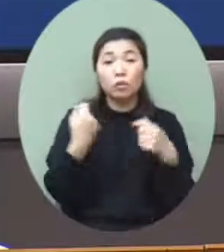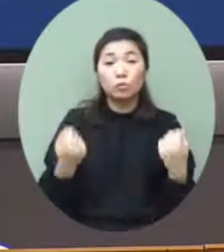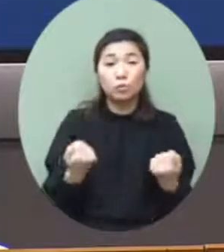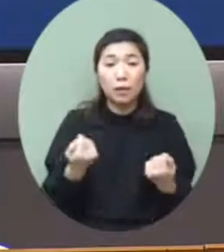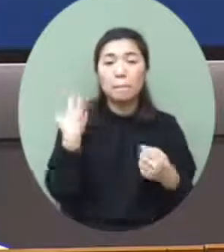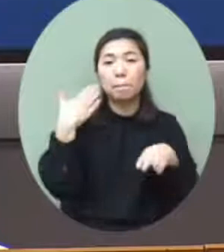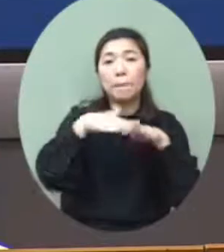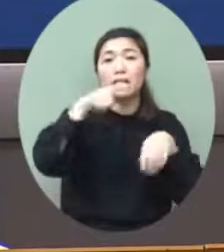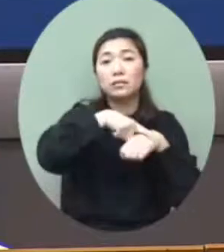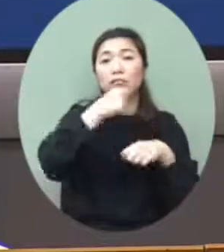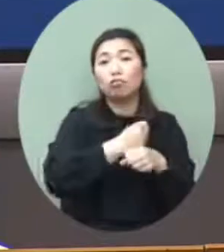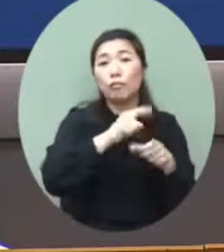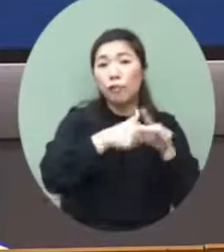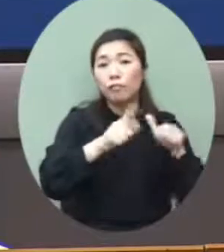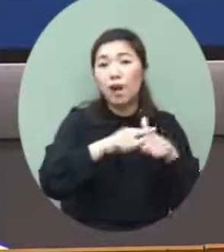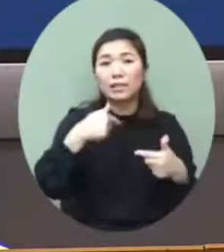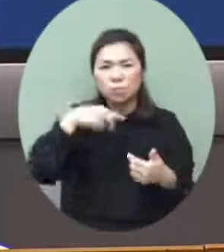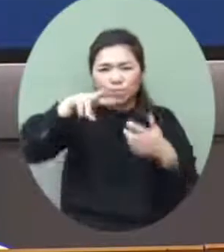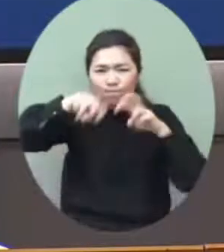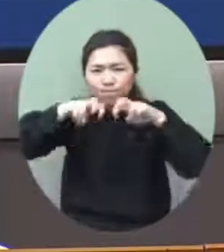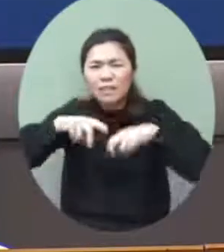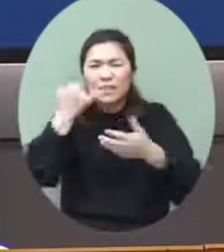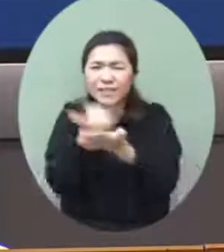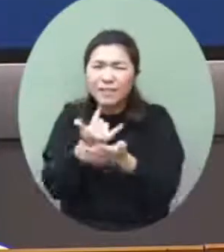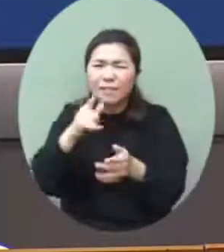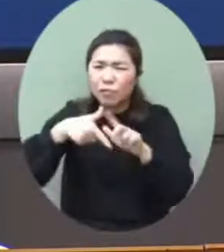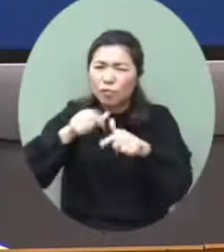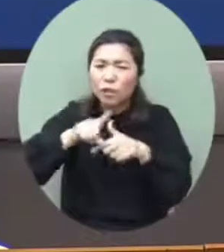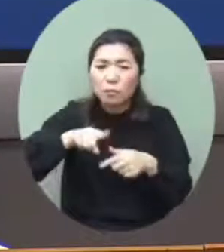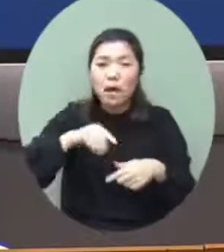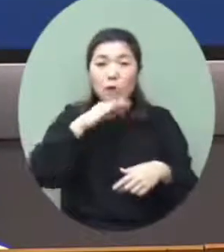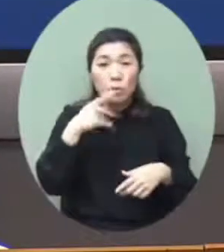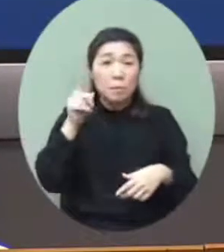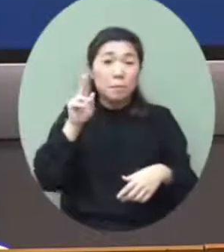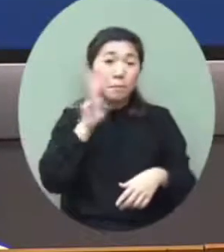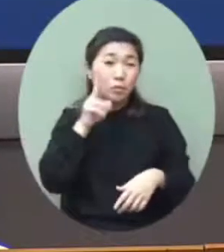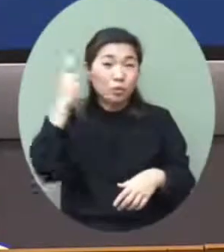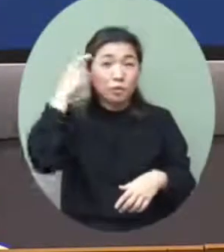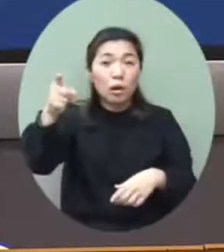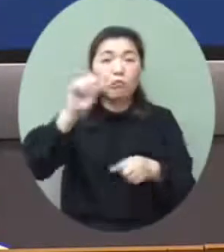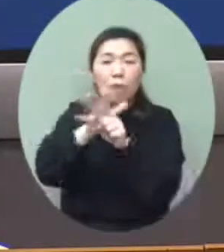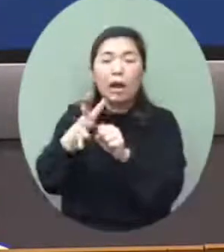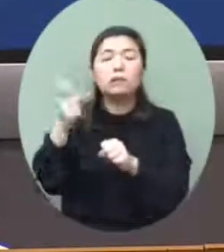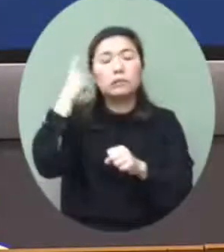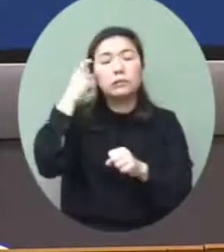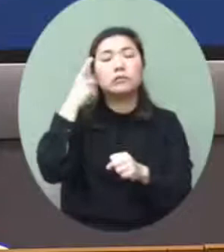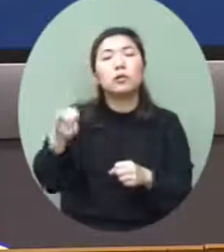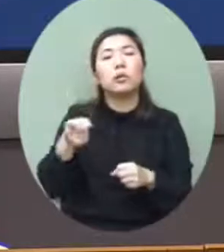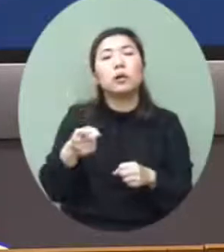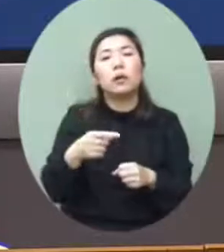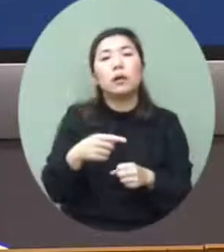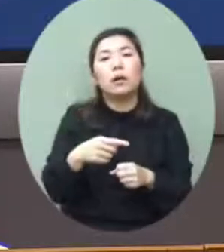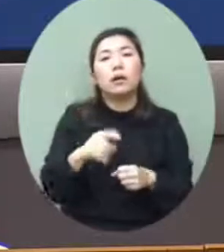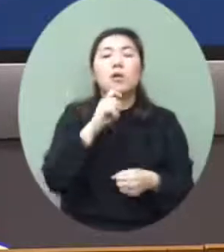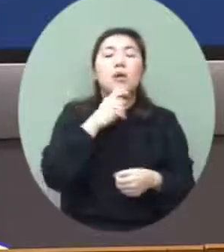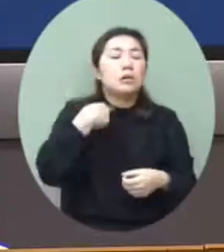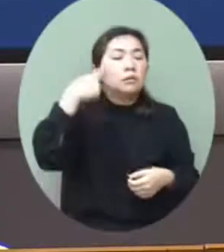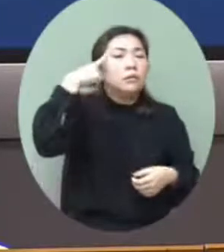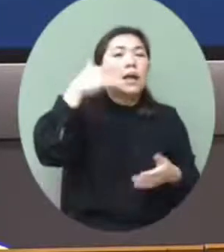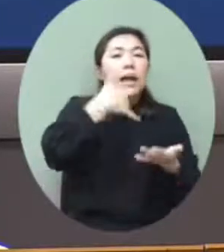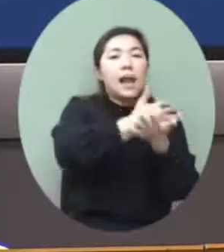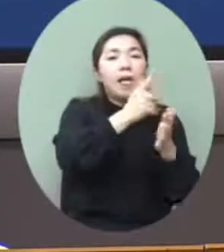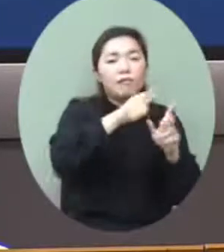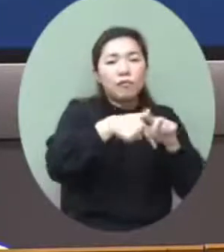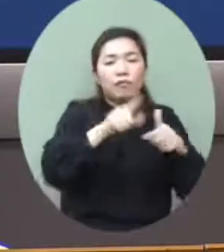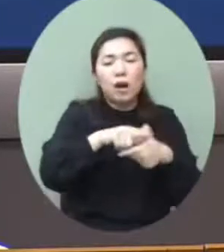arrangement for family members to receive the bodies for funeral arrangement.